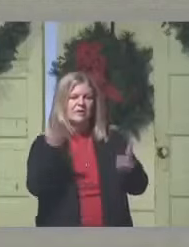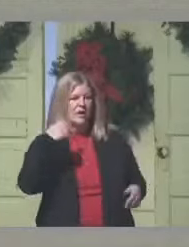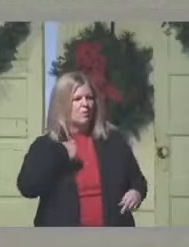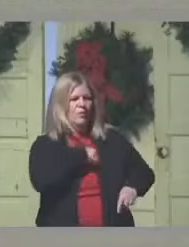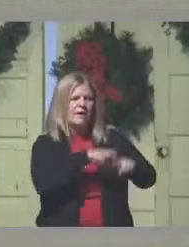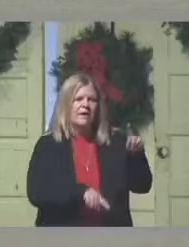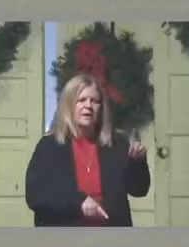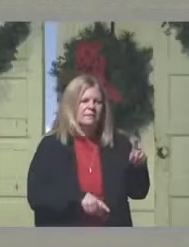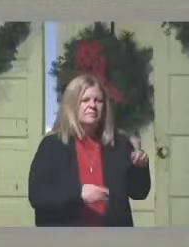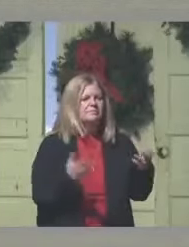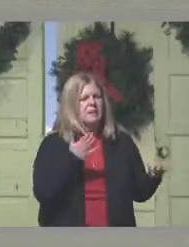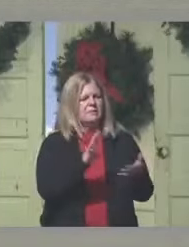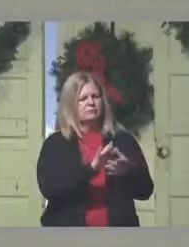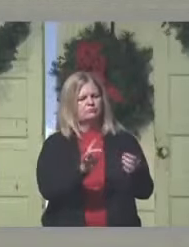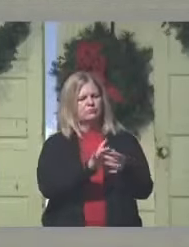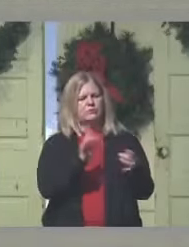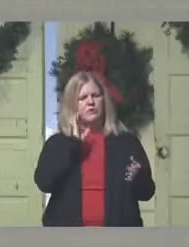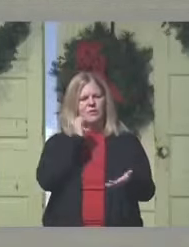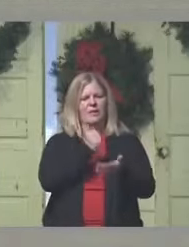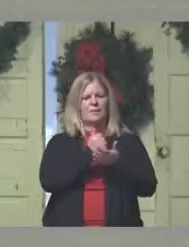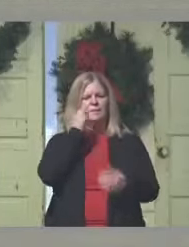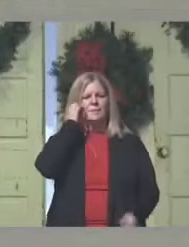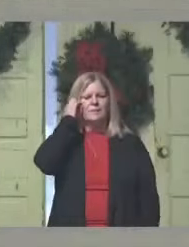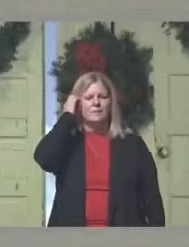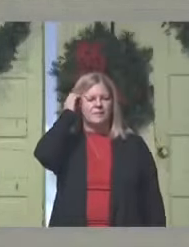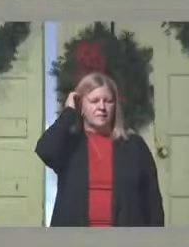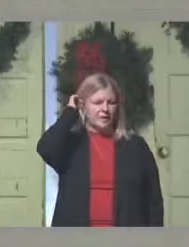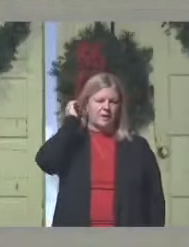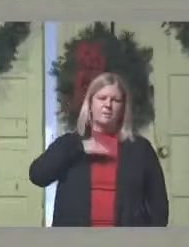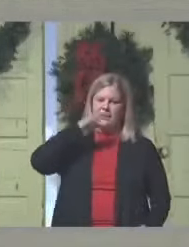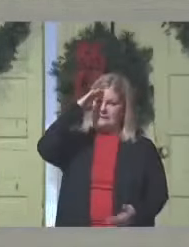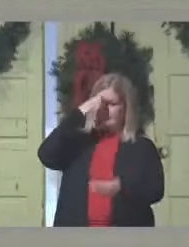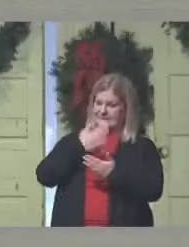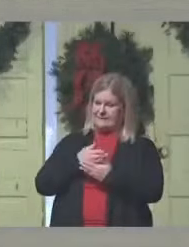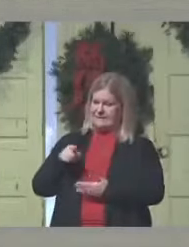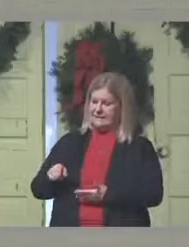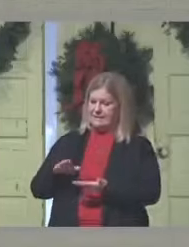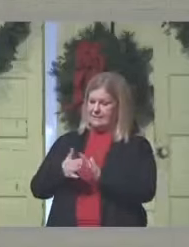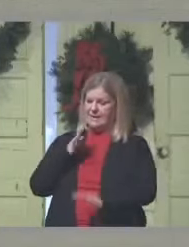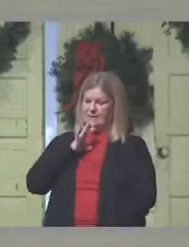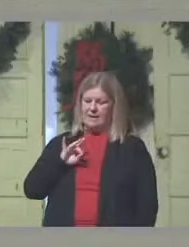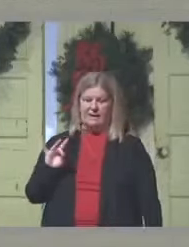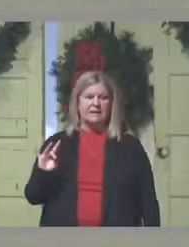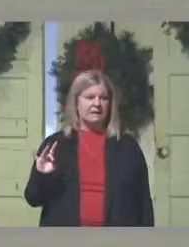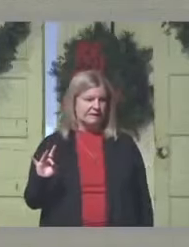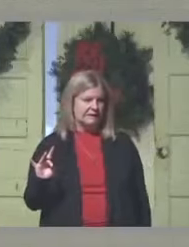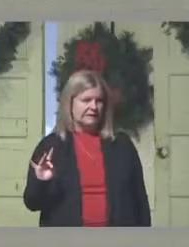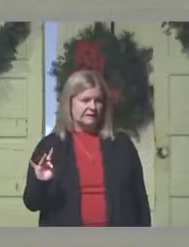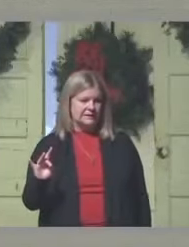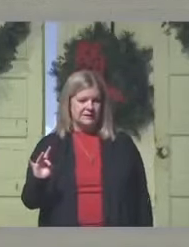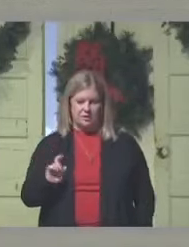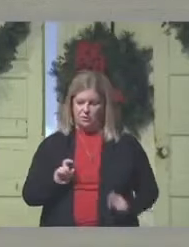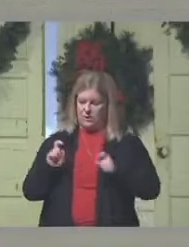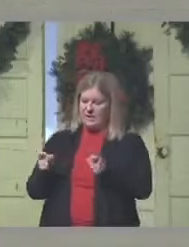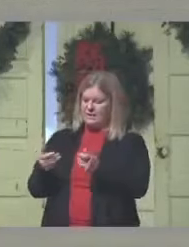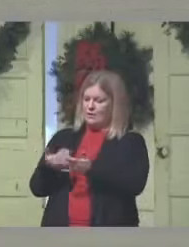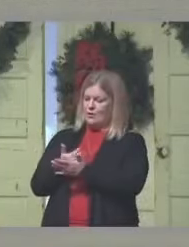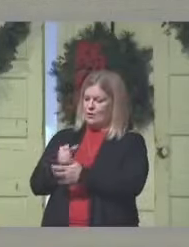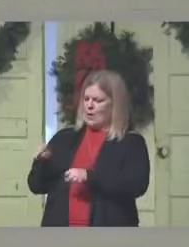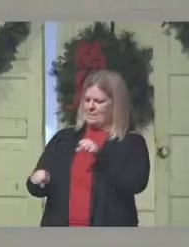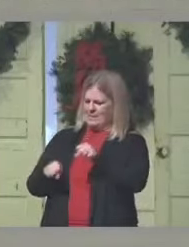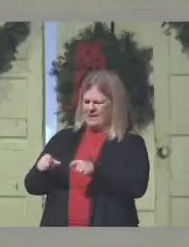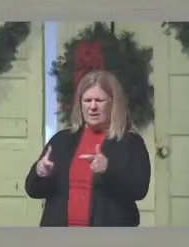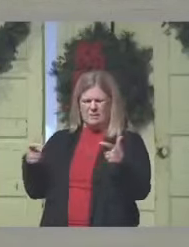might help to illustrate. When my younger son, John, turned 8 years old, we got him a brand new bicycle. It was a